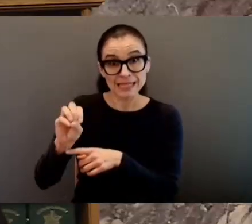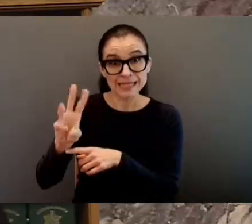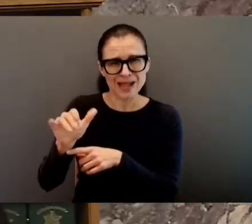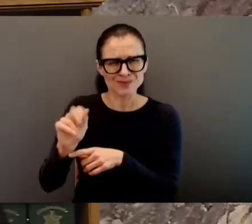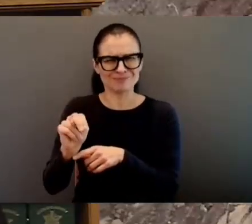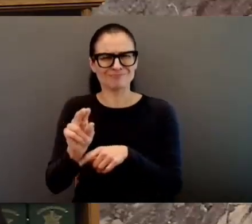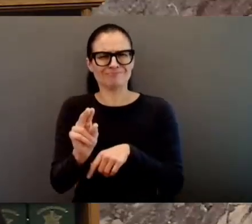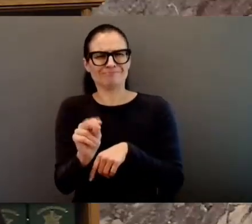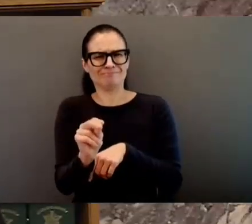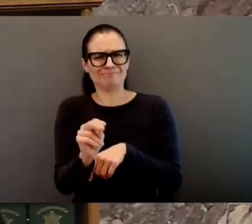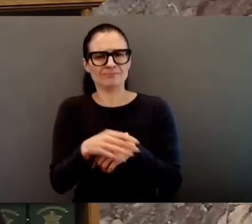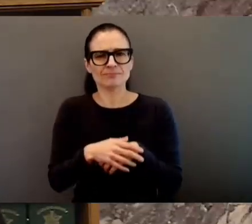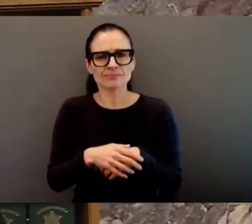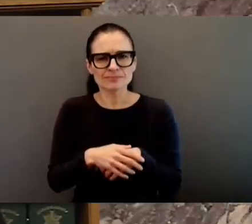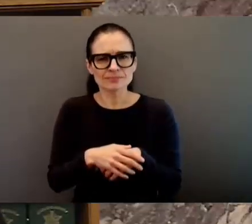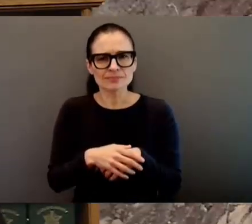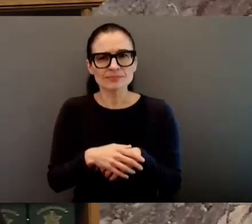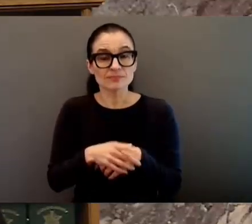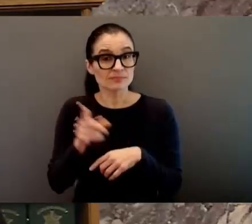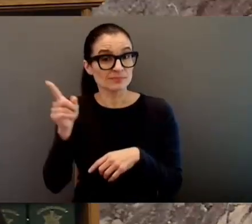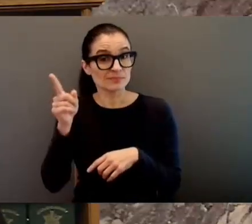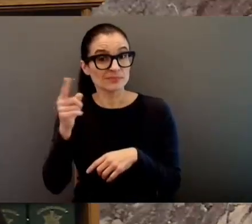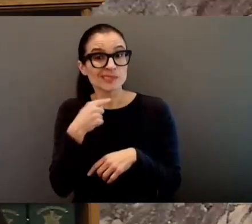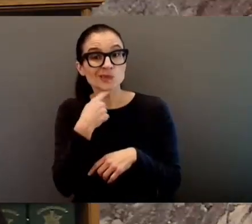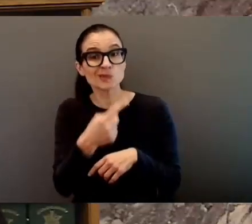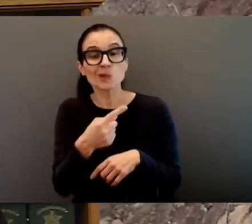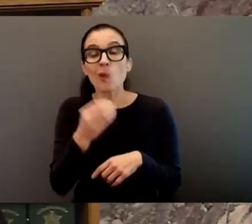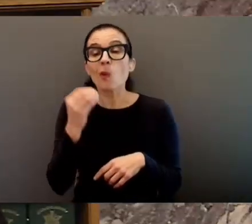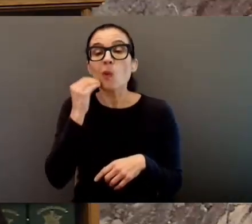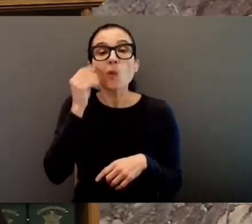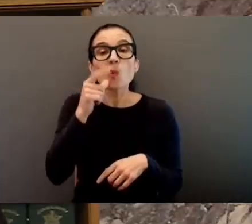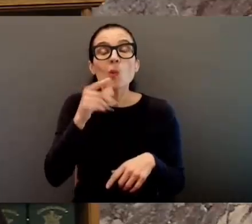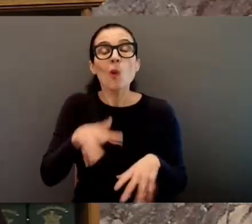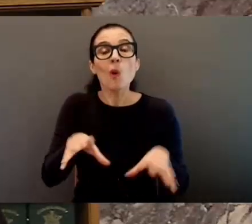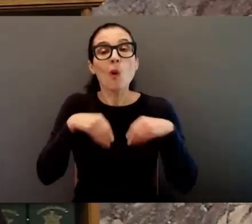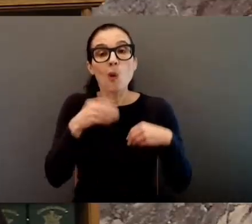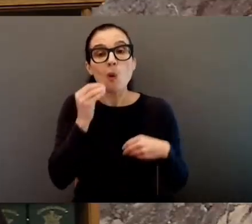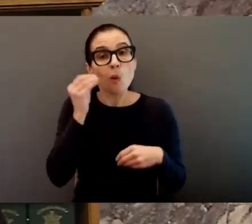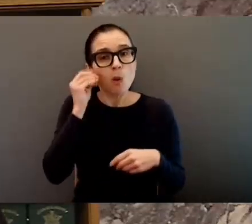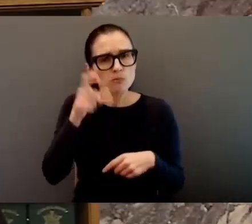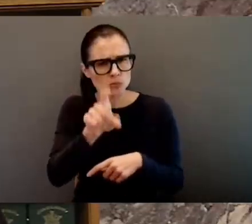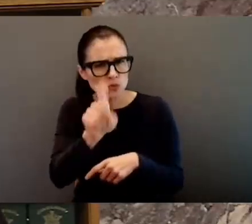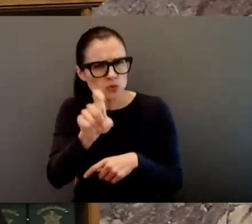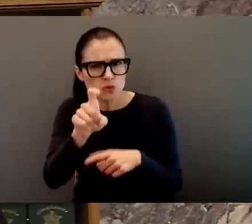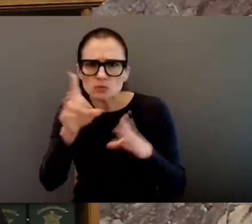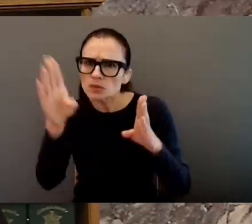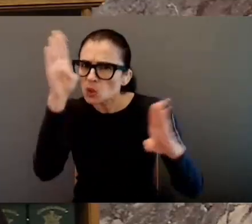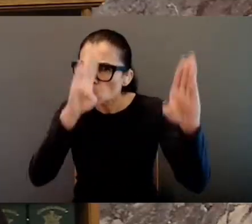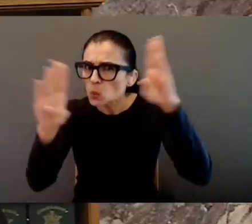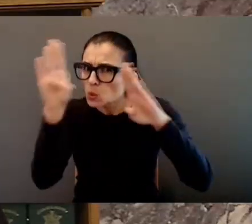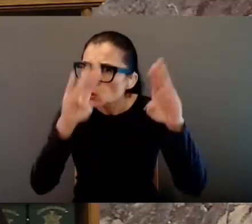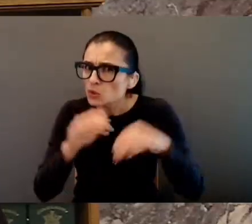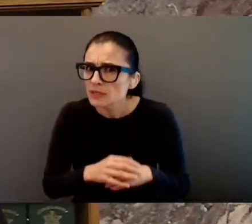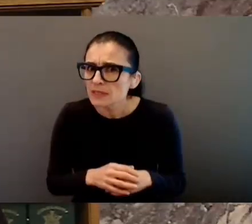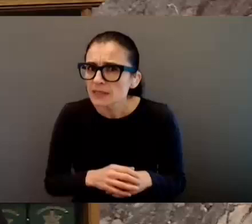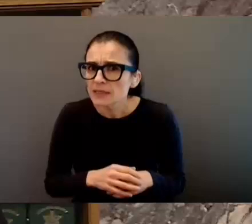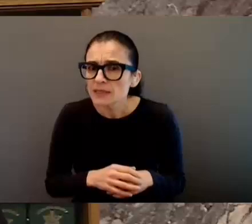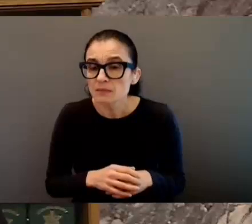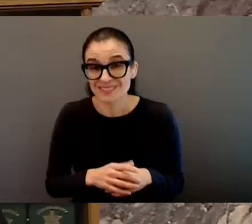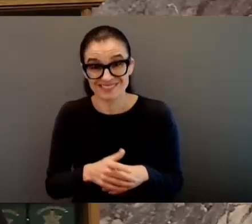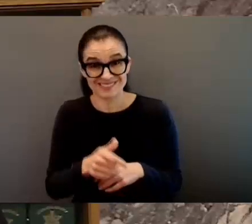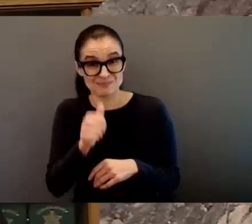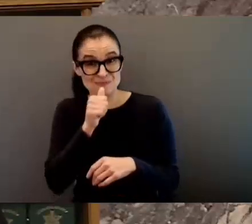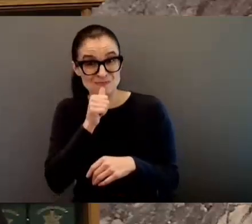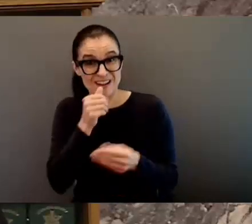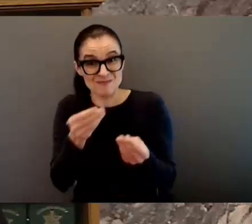quote. Just like private property and Aboriginal title can't coexist, does he really believe that both of these other